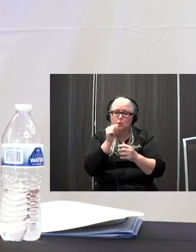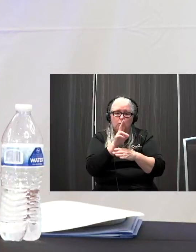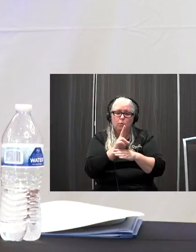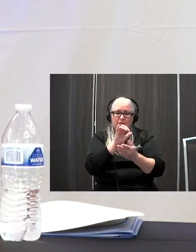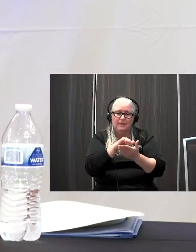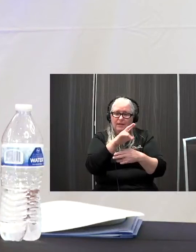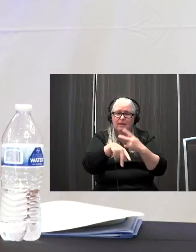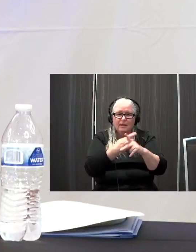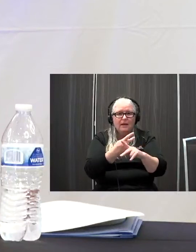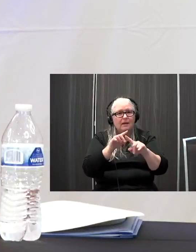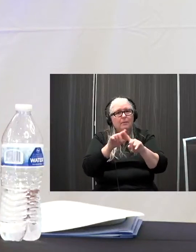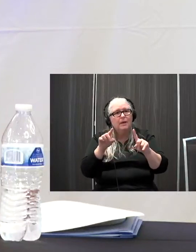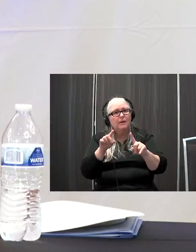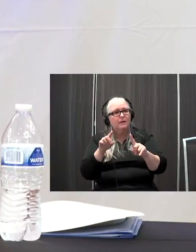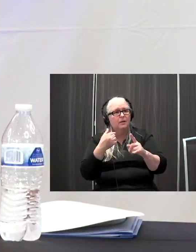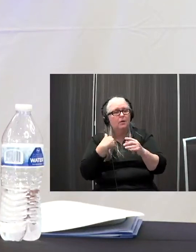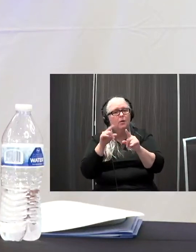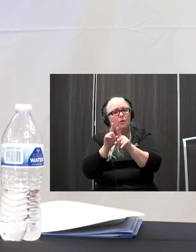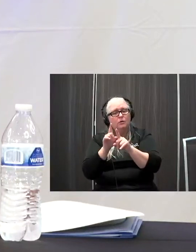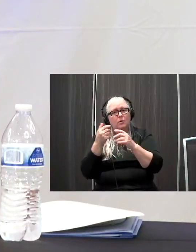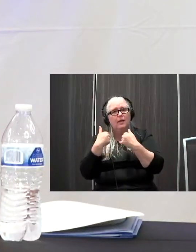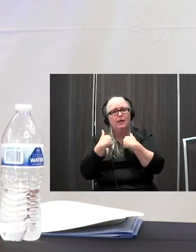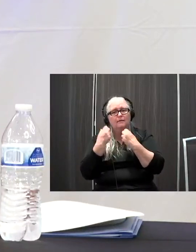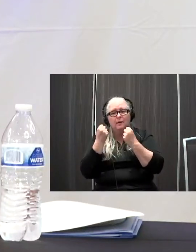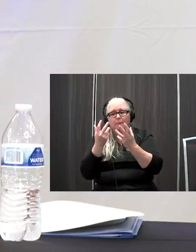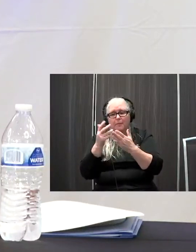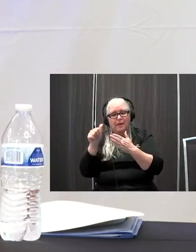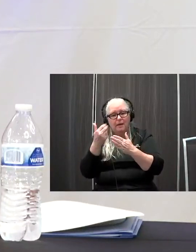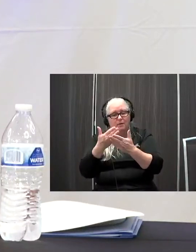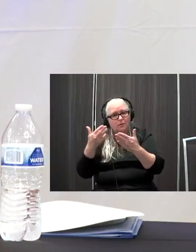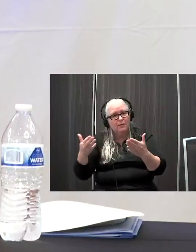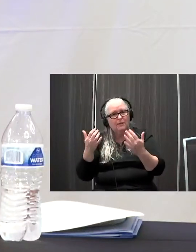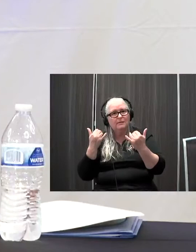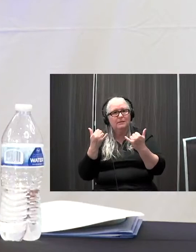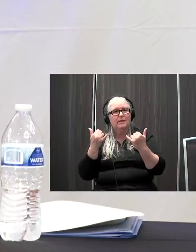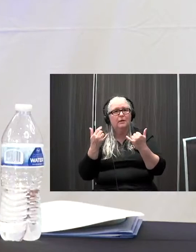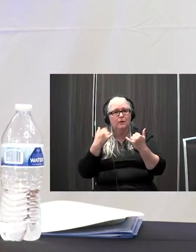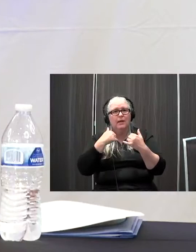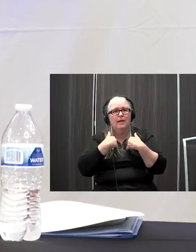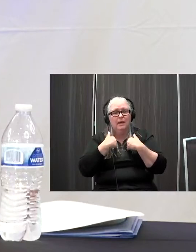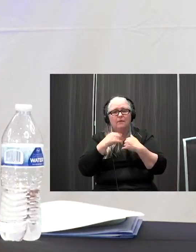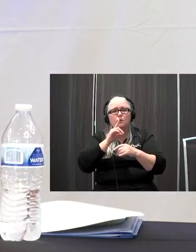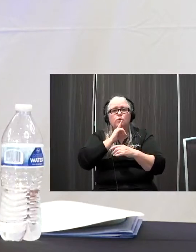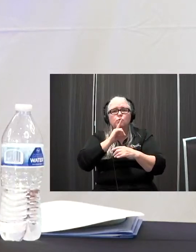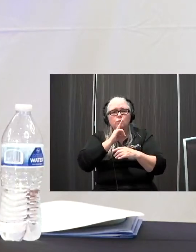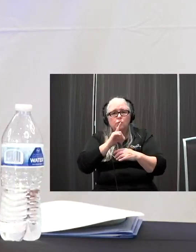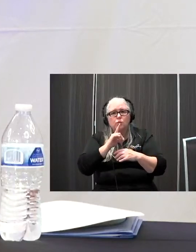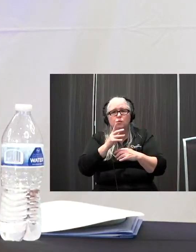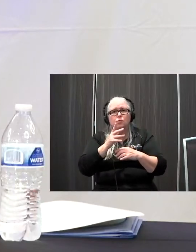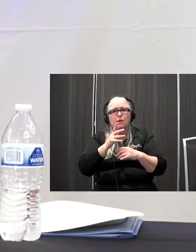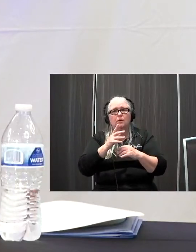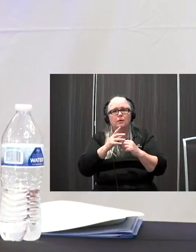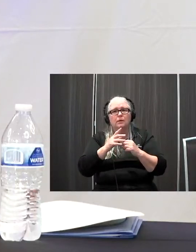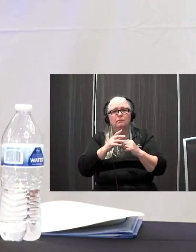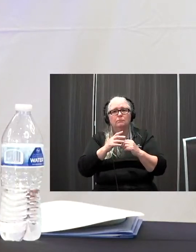then we also have a lot of other things now in place that came out. So I mean, we have a truly elaborate plan,